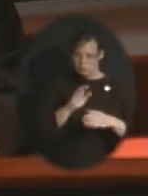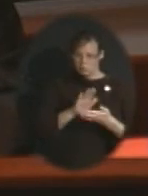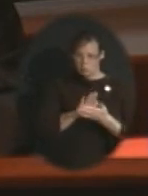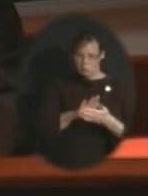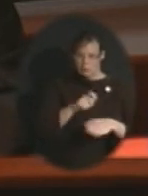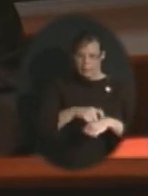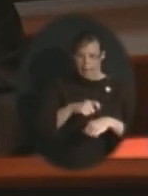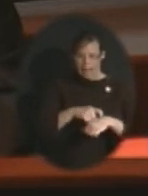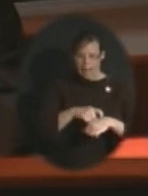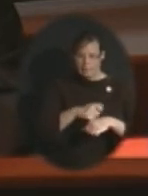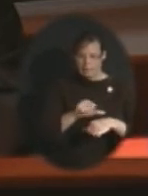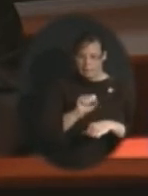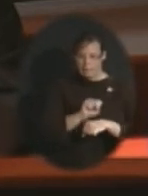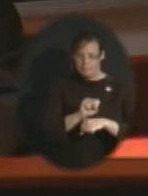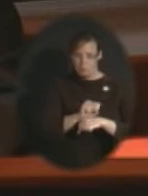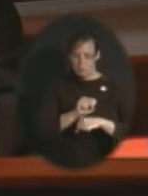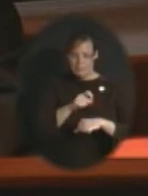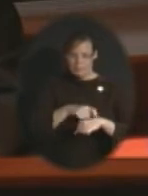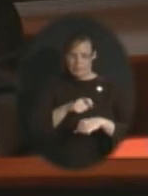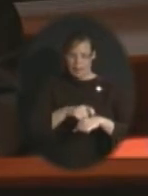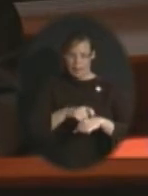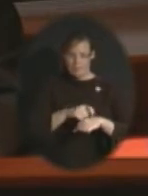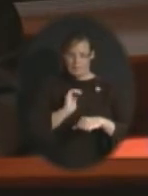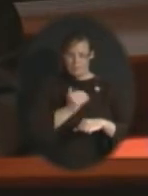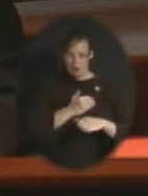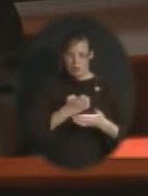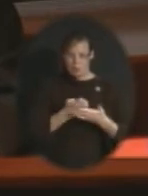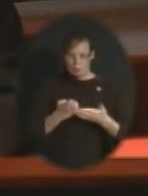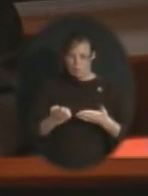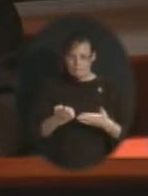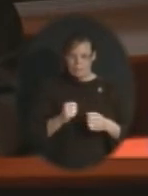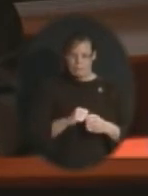time, any employee time, any of our equipment,